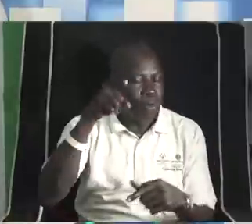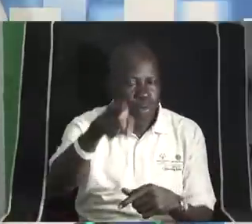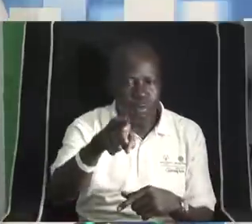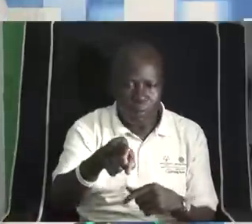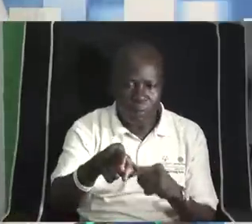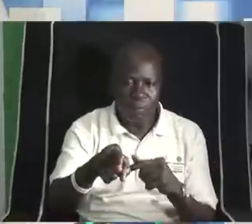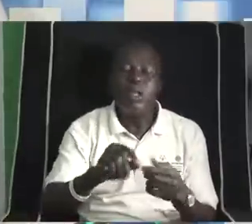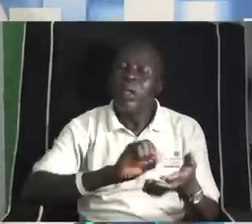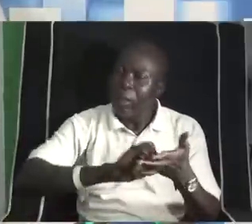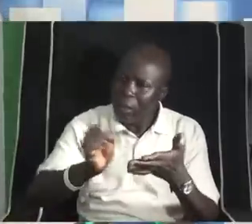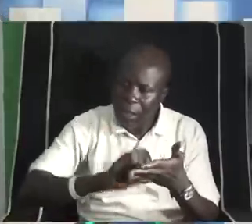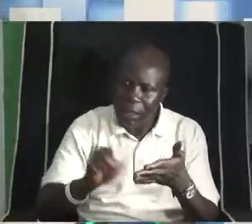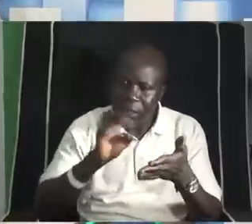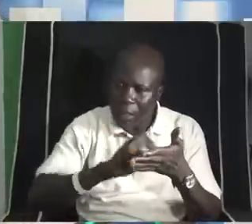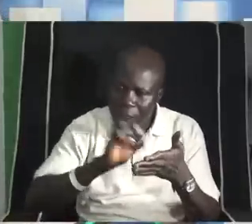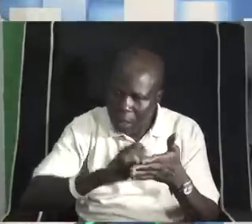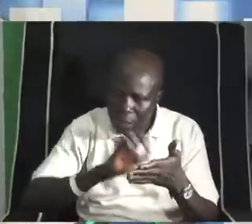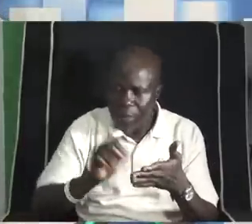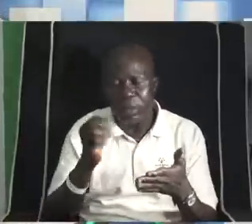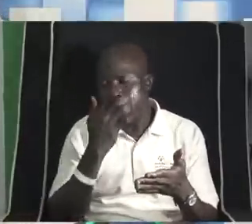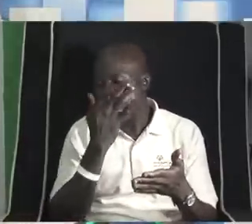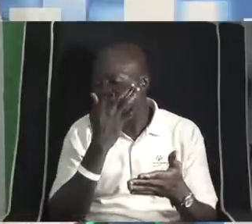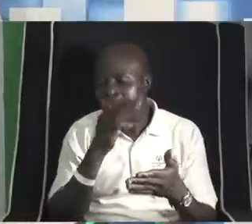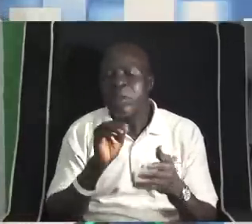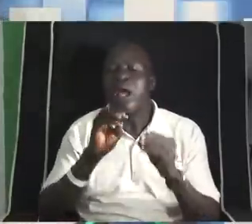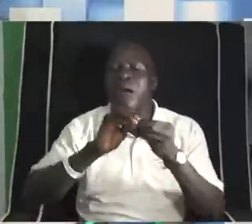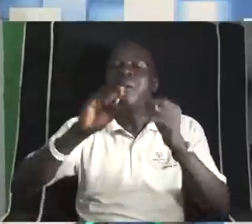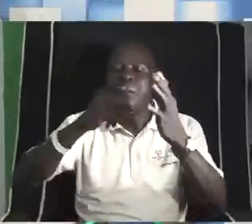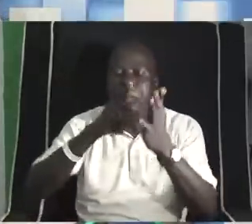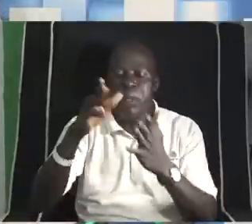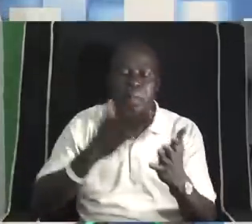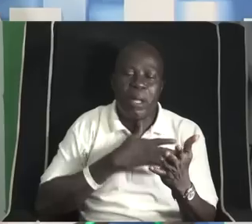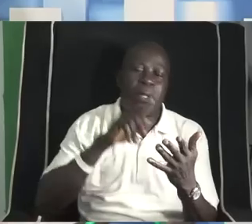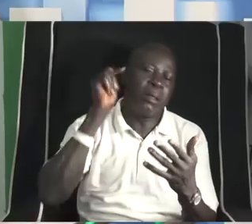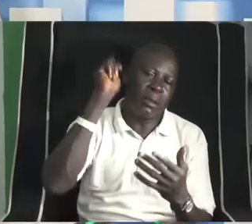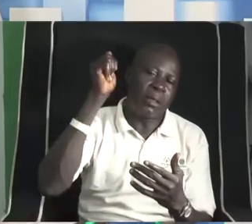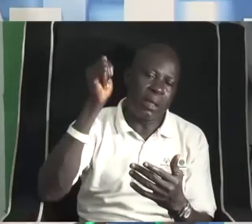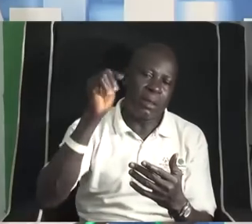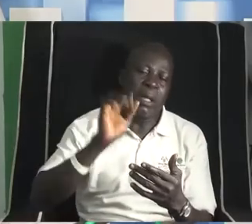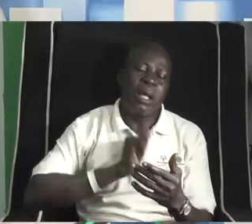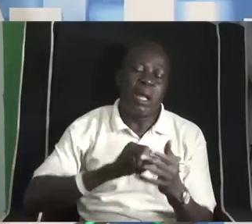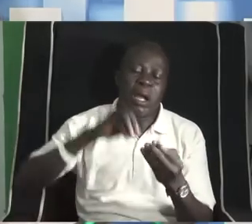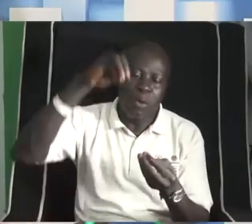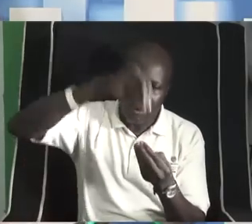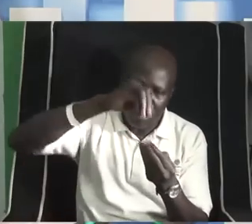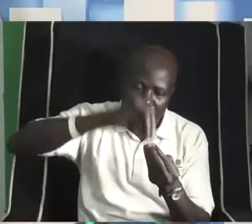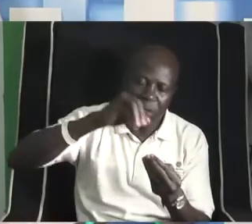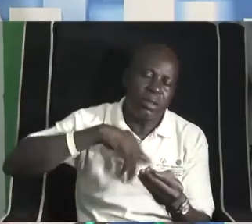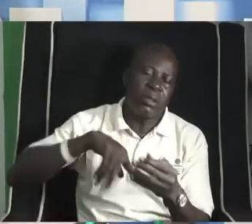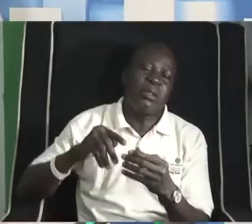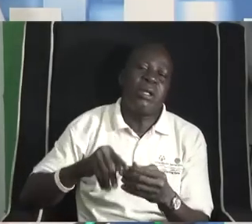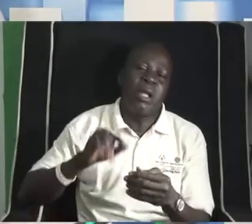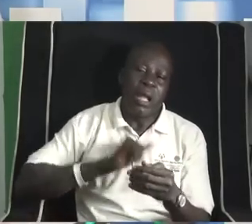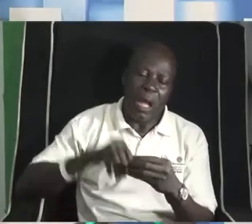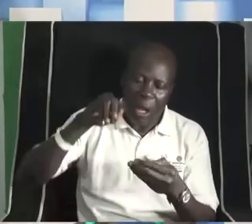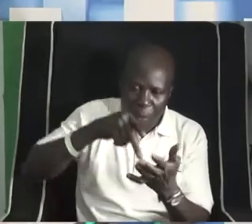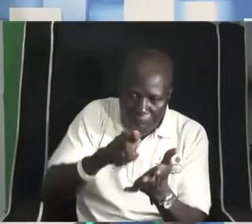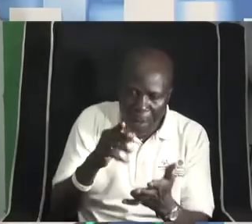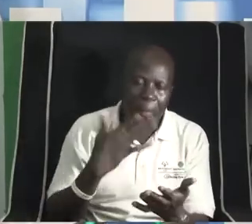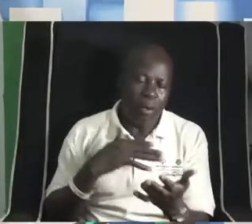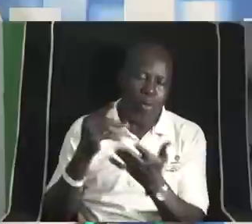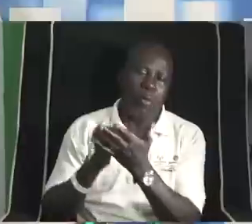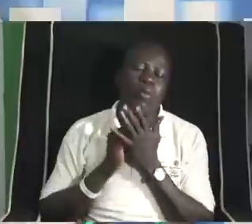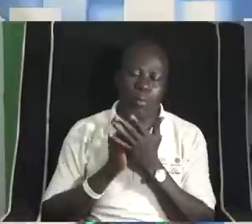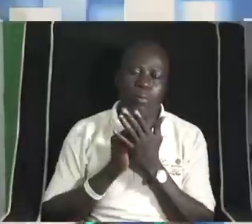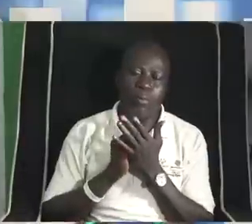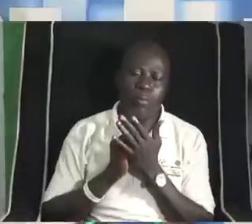Ẹ wọ kọ account number yìí sílẹ̀. You just write the account number. Èmi náà ń san ìdá mẹ́wàá. And I will pay my tax. Èmi náà máa sow seed. I will sow my seed. Èmi náà ń san rẹ̀. I will pay